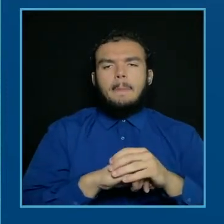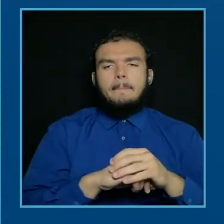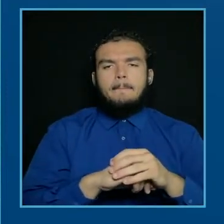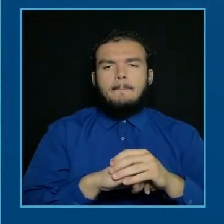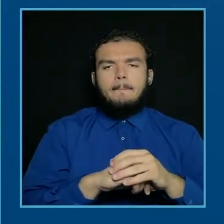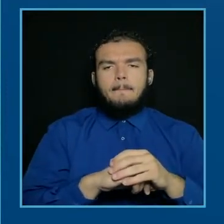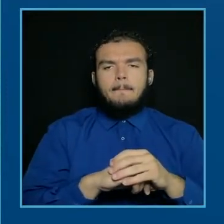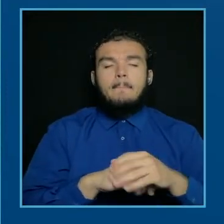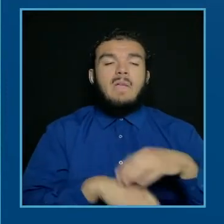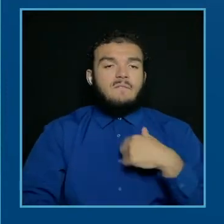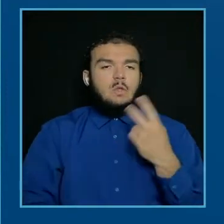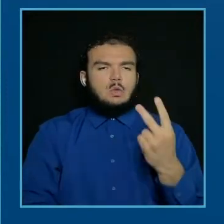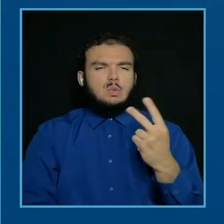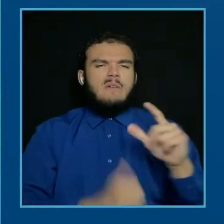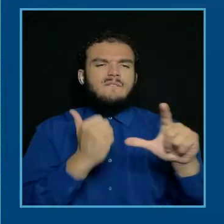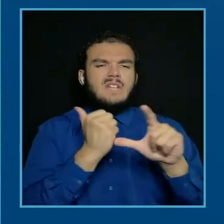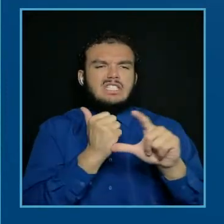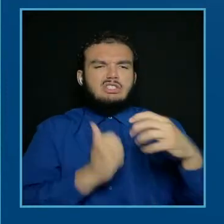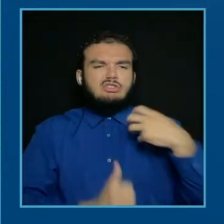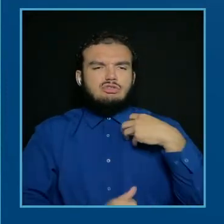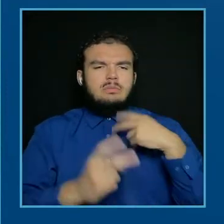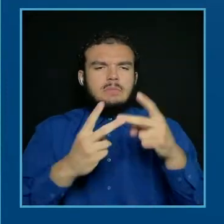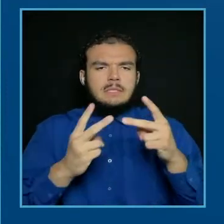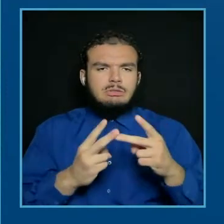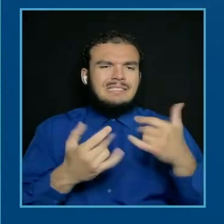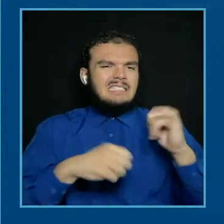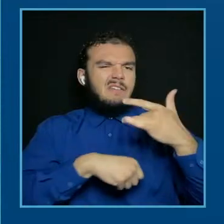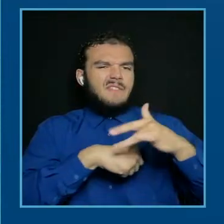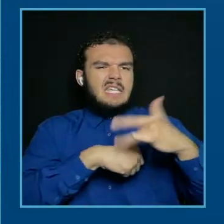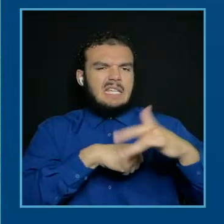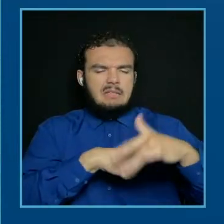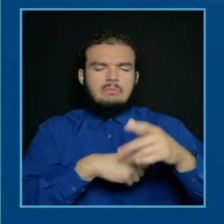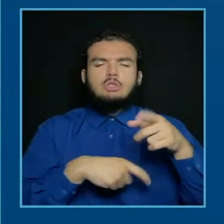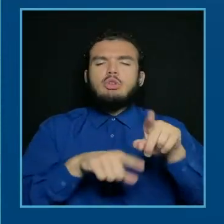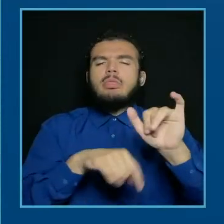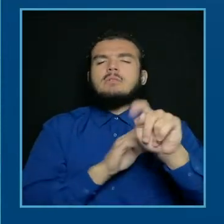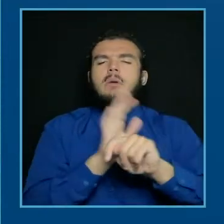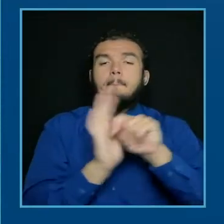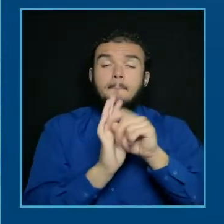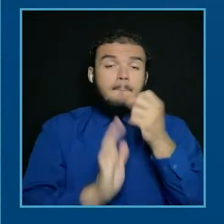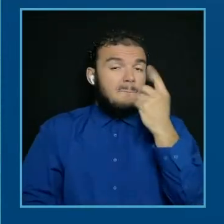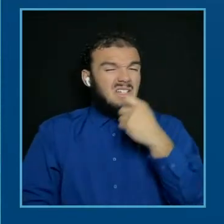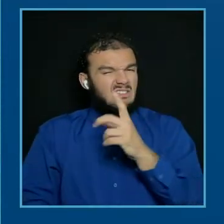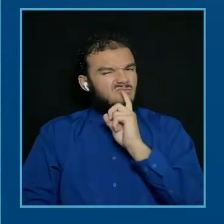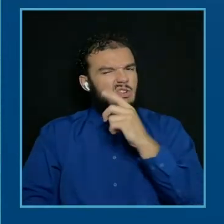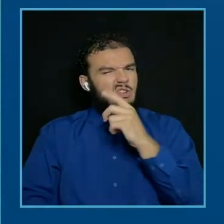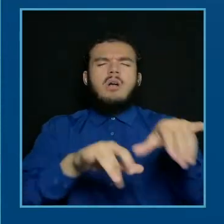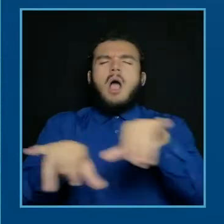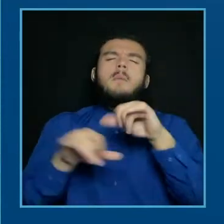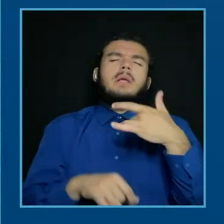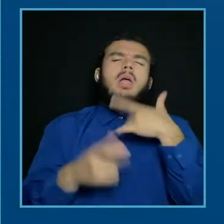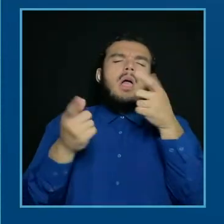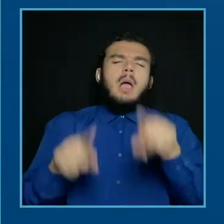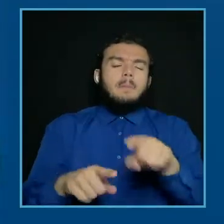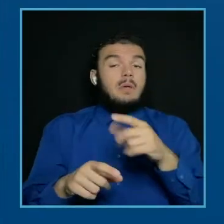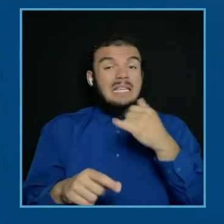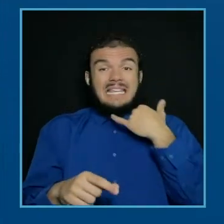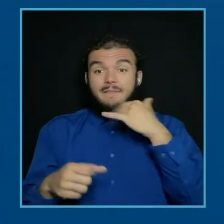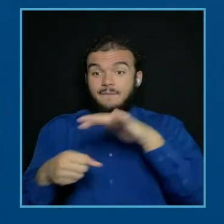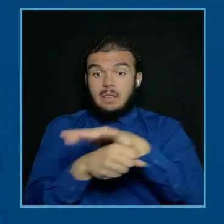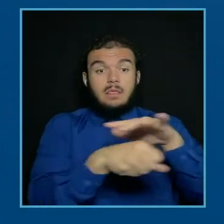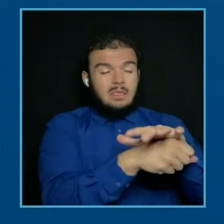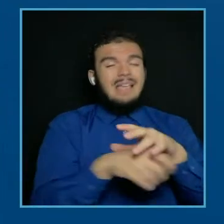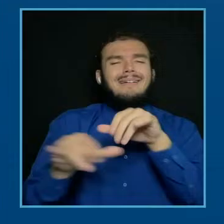There were two vice chair positions still vacant at that time. It's actually pretty common when voting to fill multiple identical seats